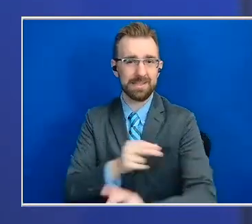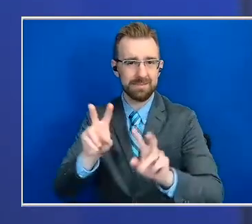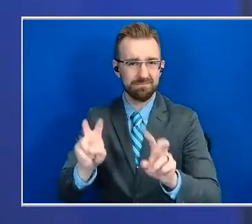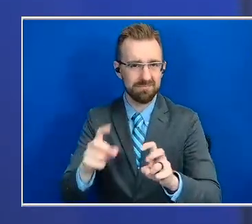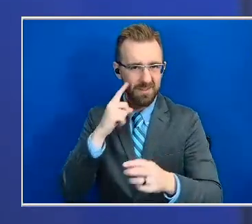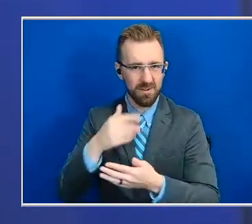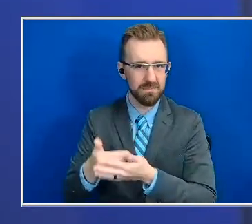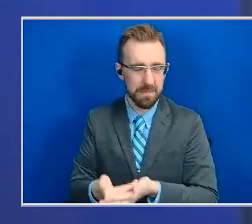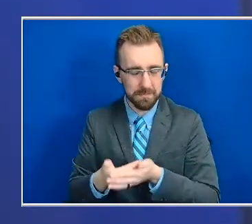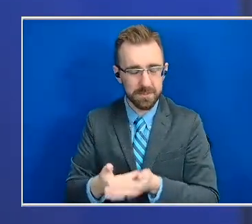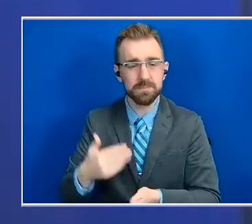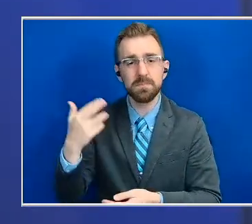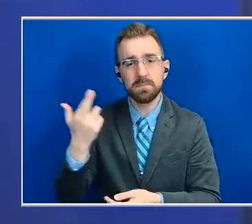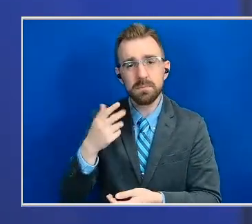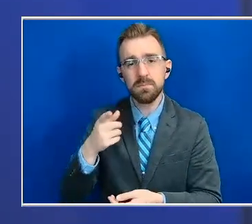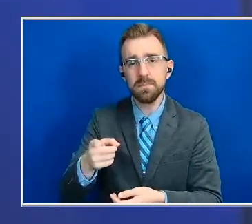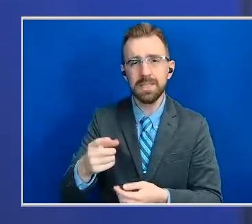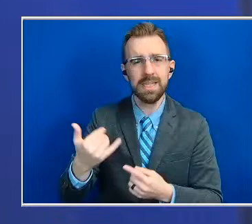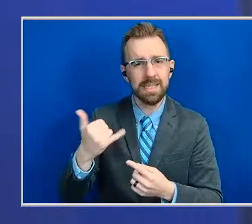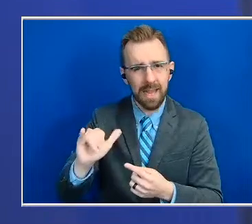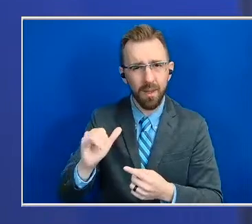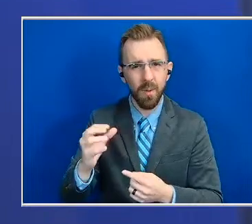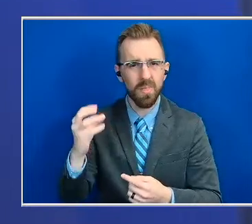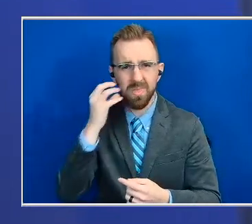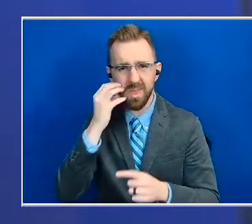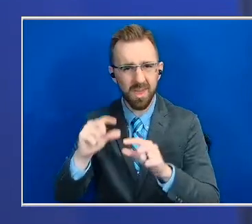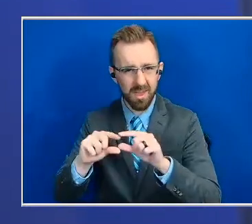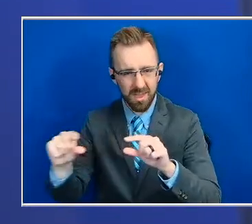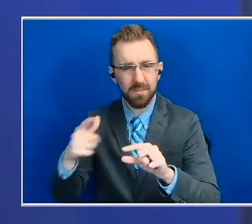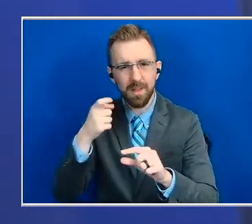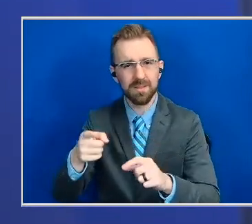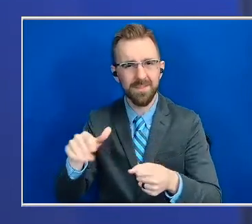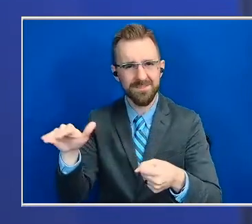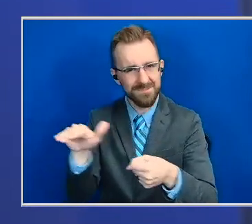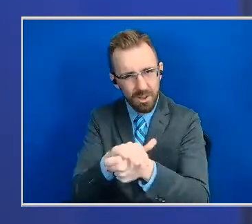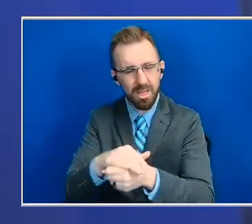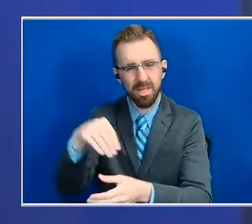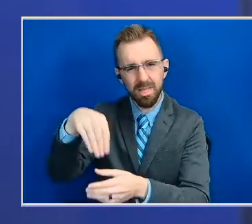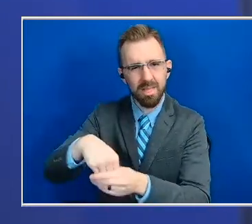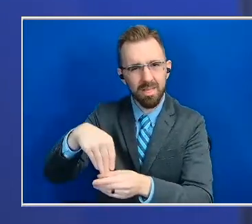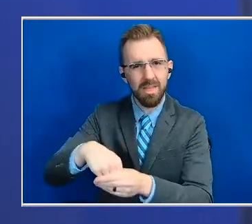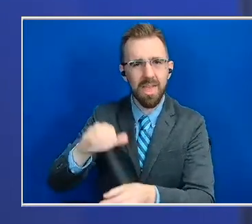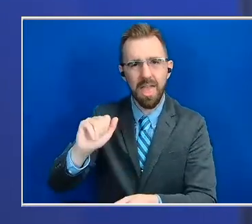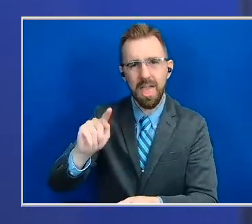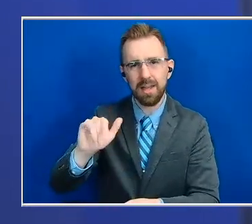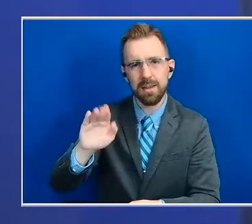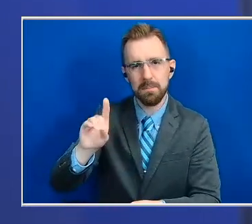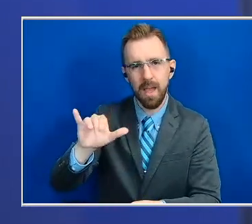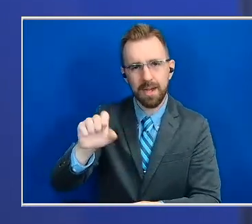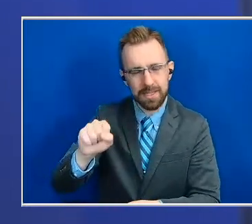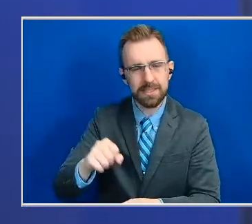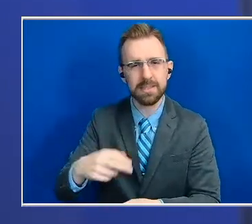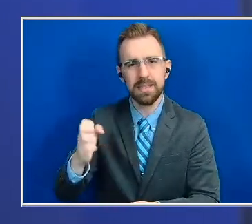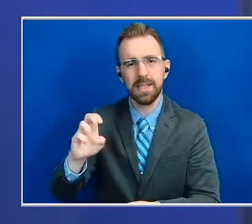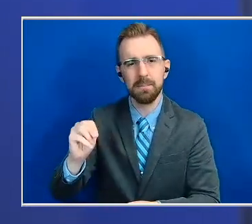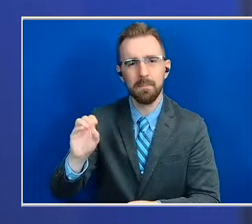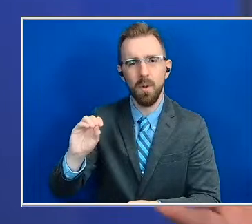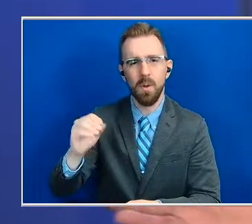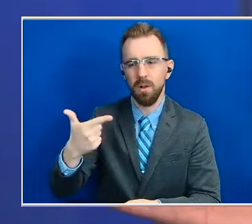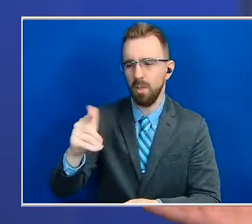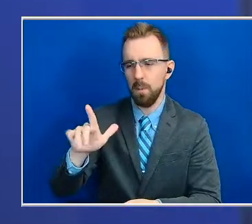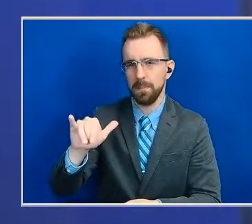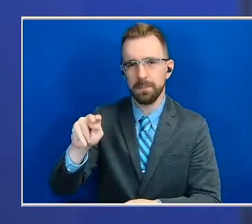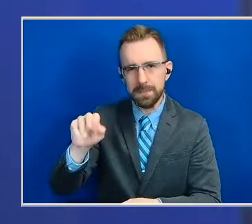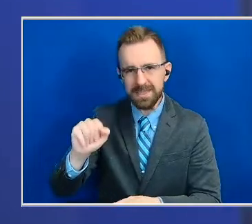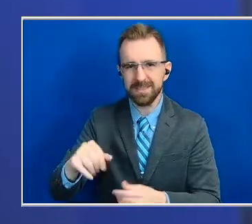it's yellow and so thick is it's because it's chock full of antibodies and immunoglobulins and all those things. So yes, breast